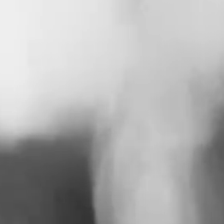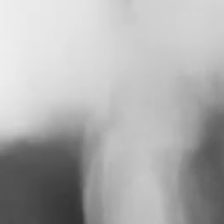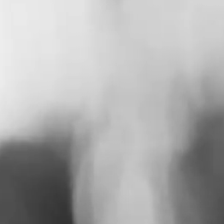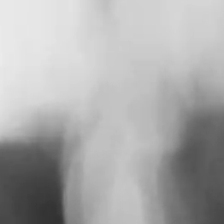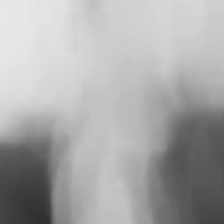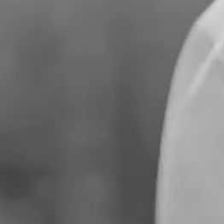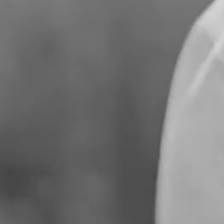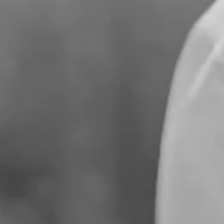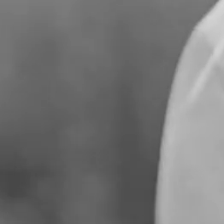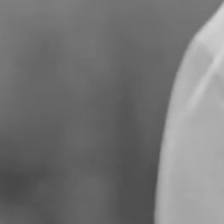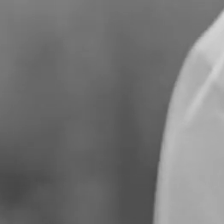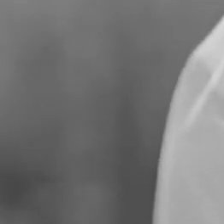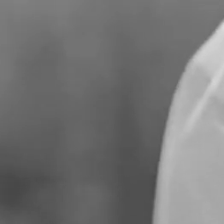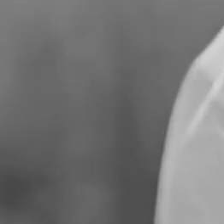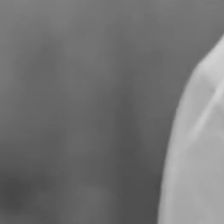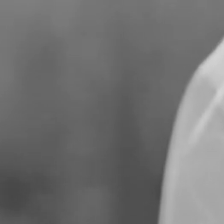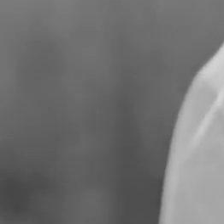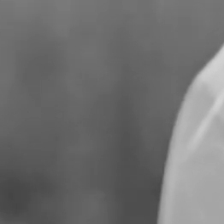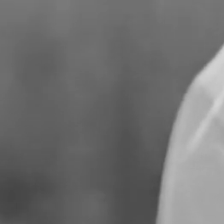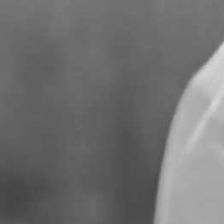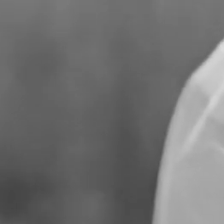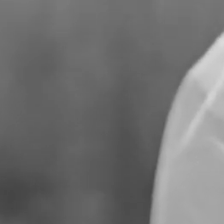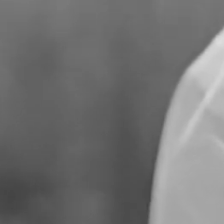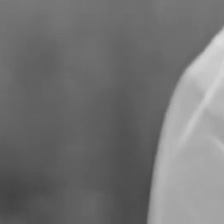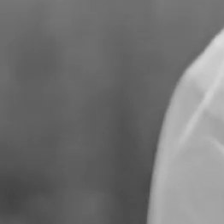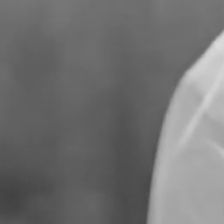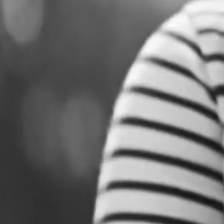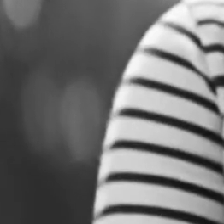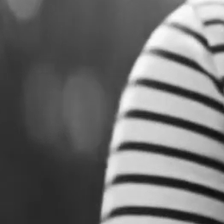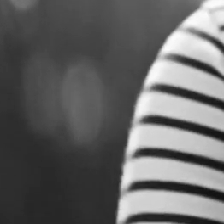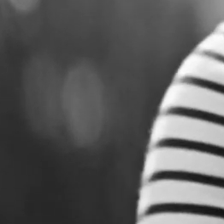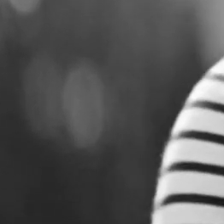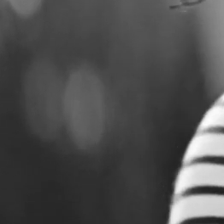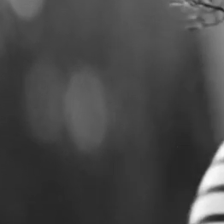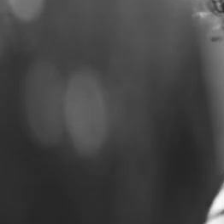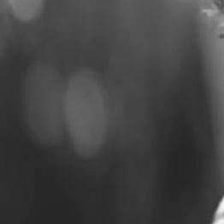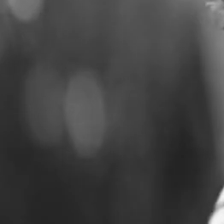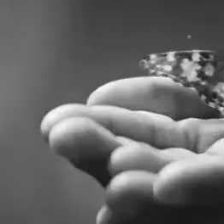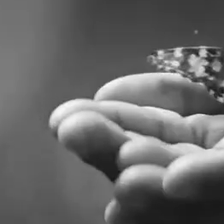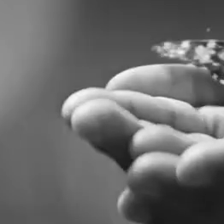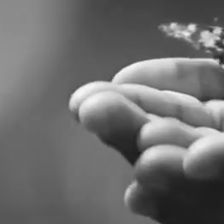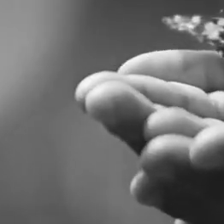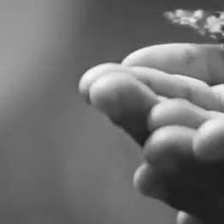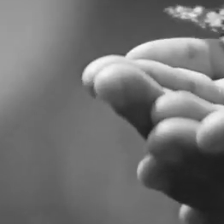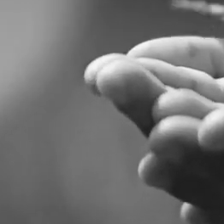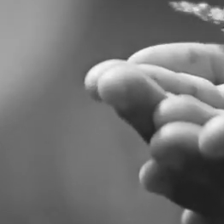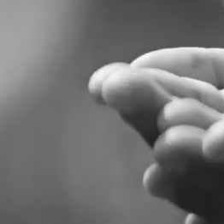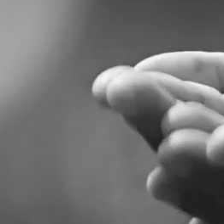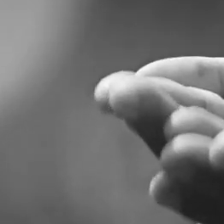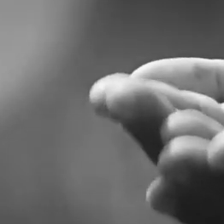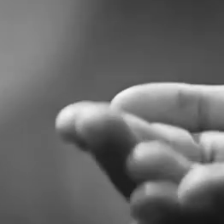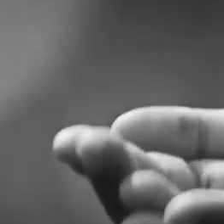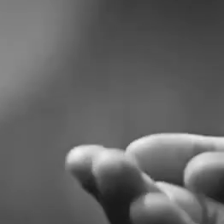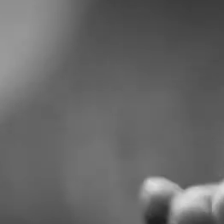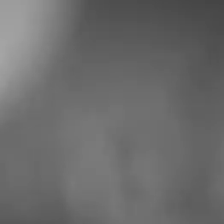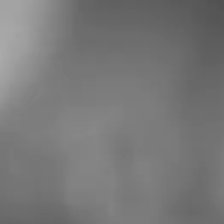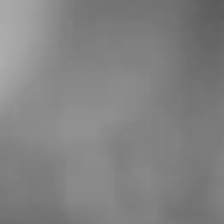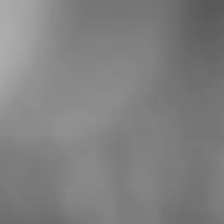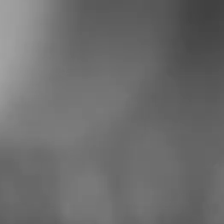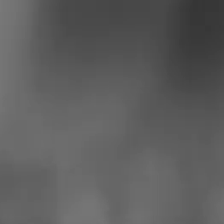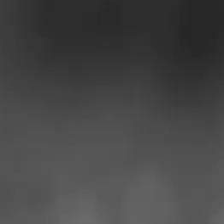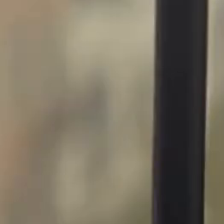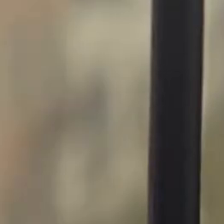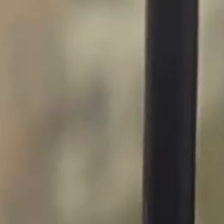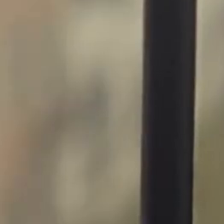It's only human to pursue the elusive, while also capturing the possibilities, even something like CO2.